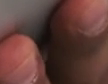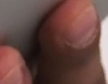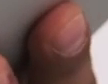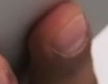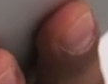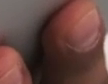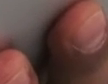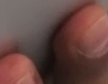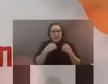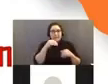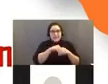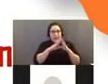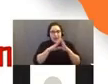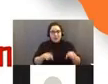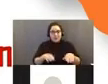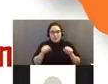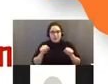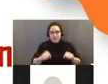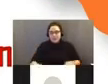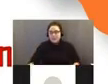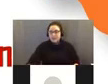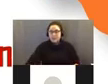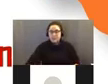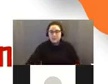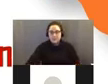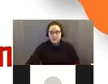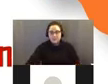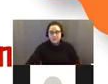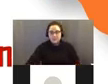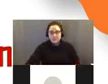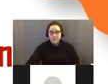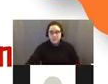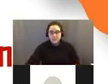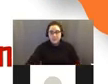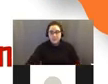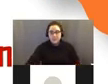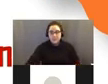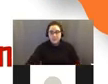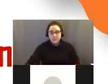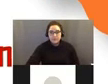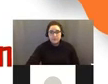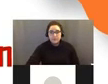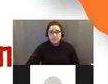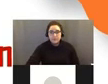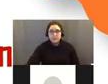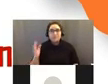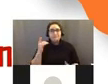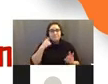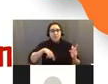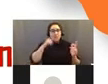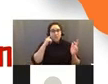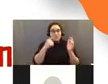in-house abilities. And so we found that the vendors that we work with, Verizon, Apple, and